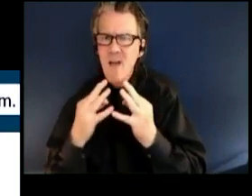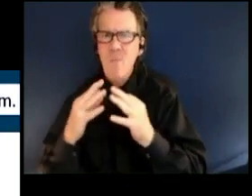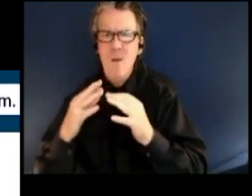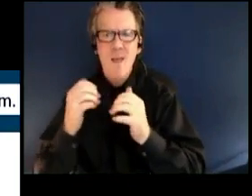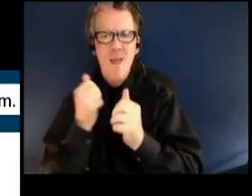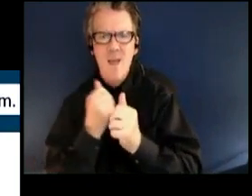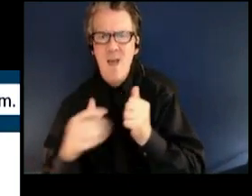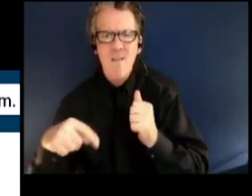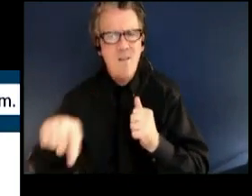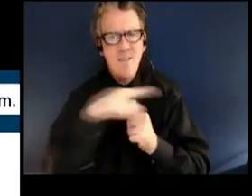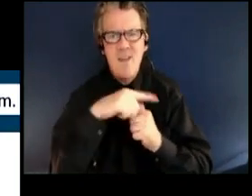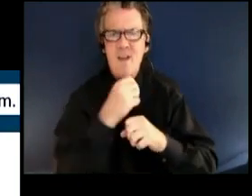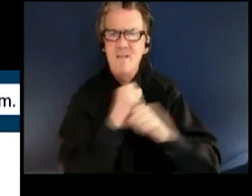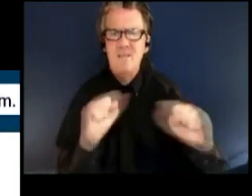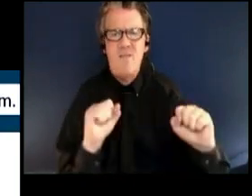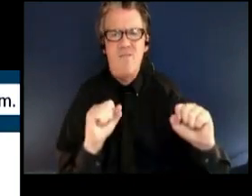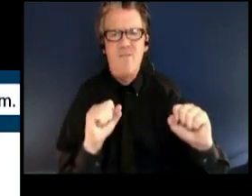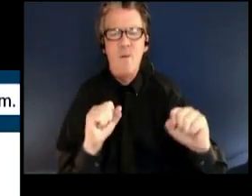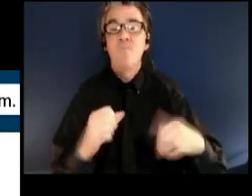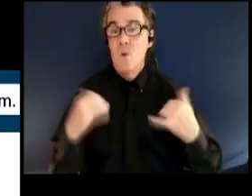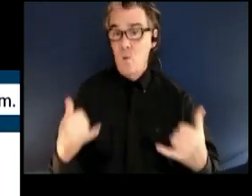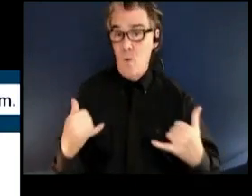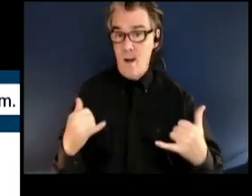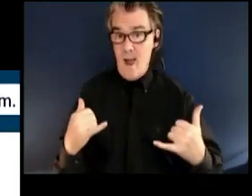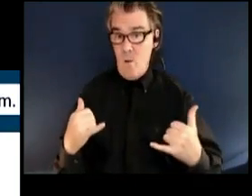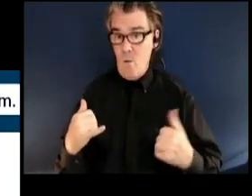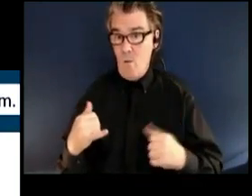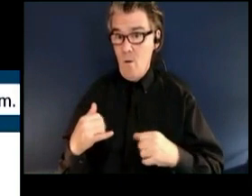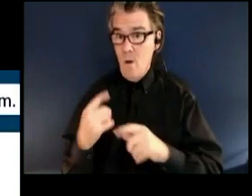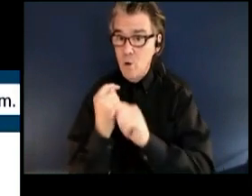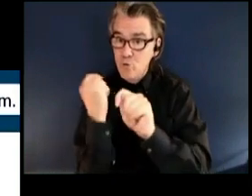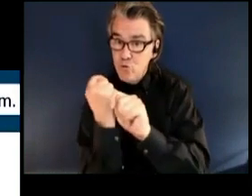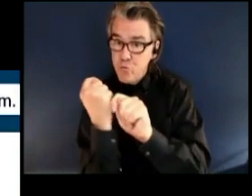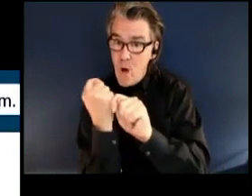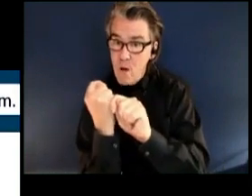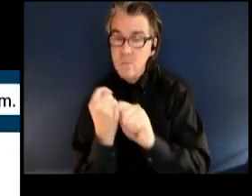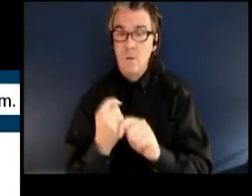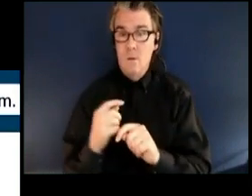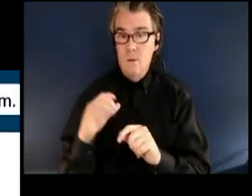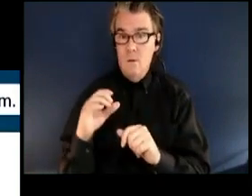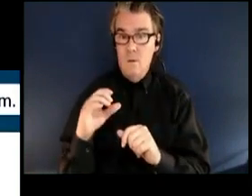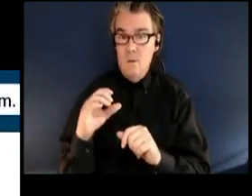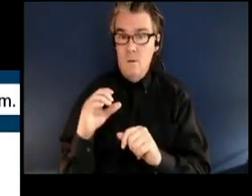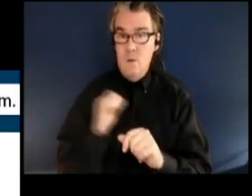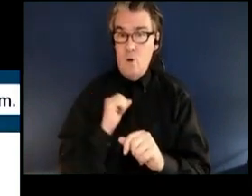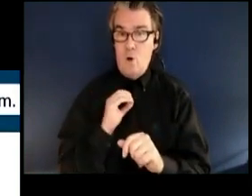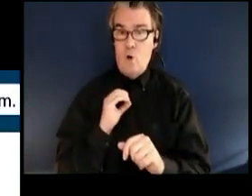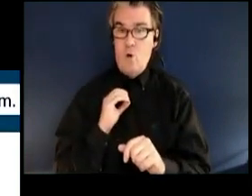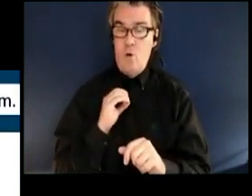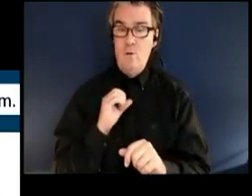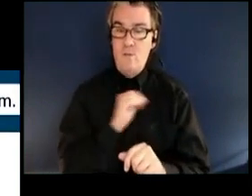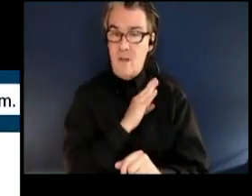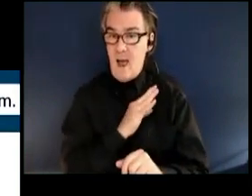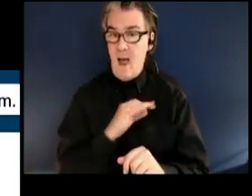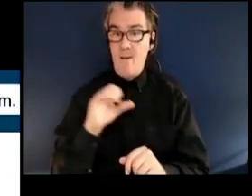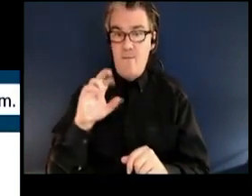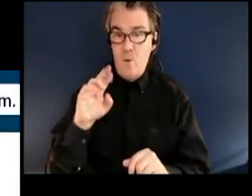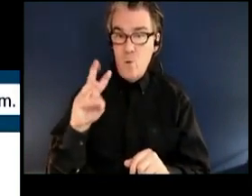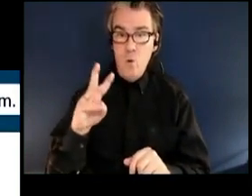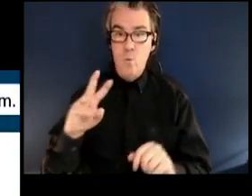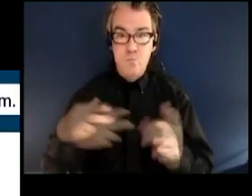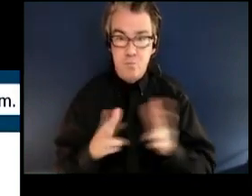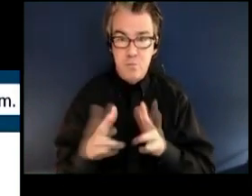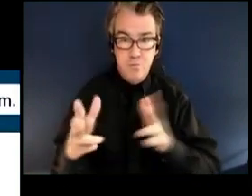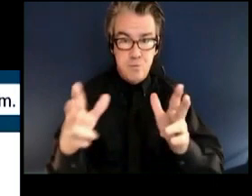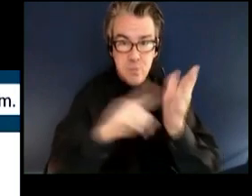as possible to get the lights back on. And to learn more about how that process is going, I want to turn it over to Mark Quinlan. He's our Director of Operations